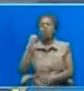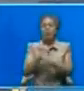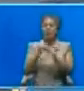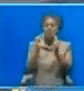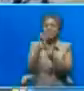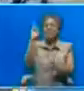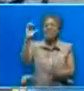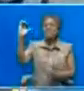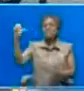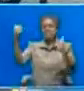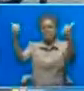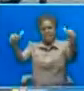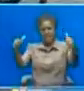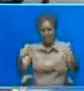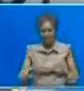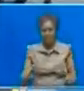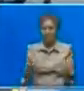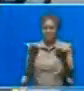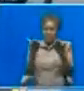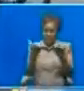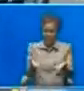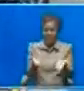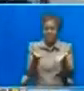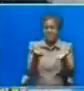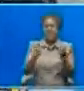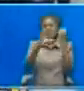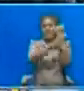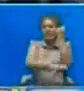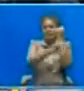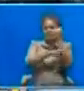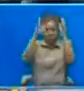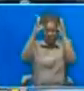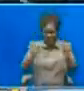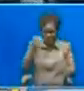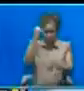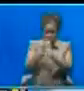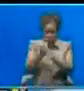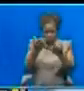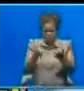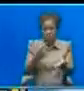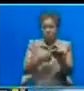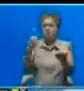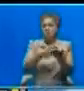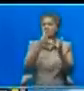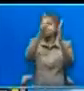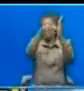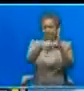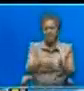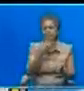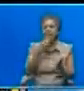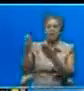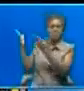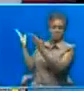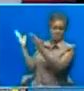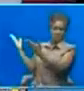kazi nao tena. Only that is exactly what the country has decided to do weeks later. Dominic Ongwen,